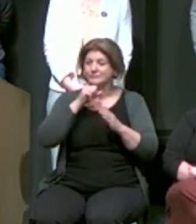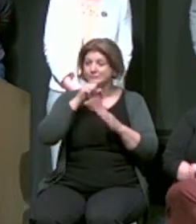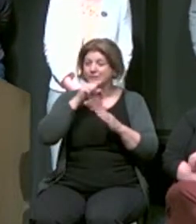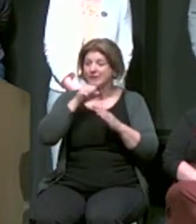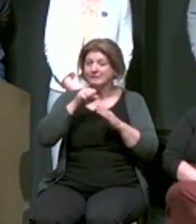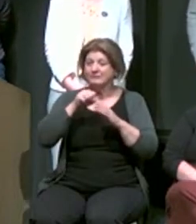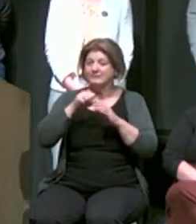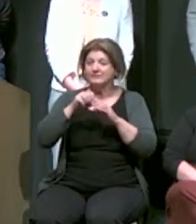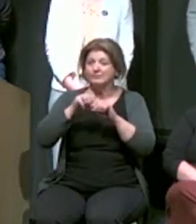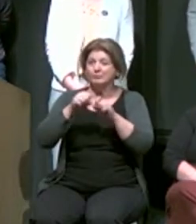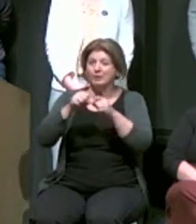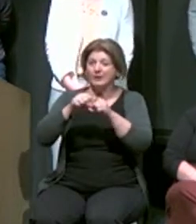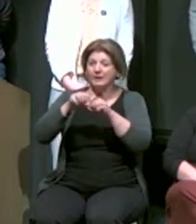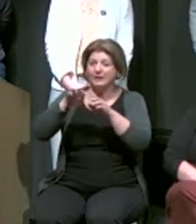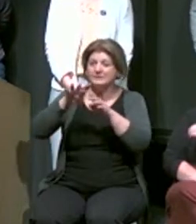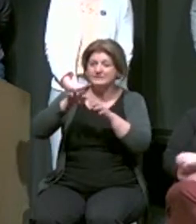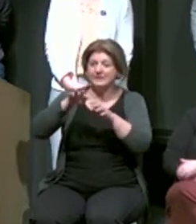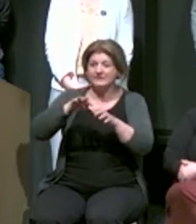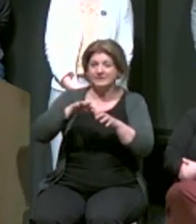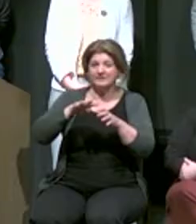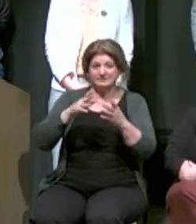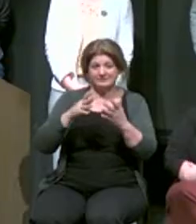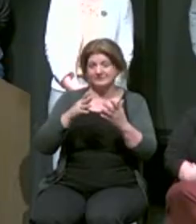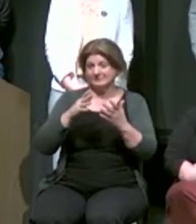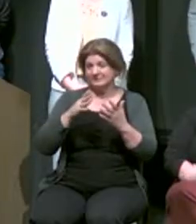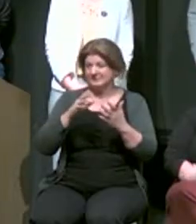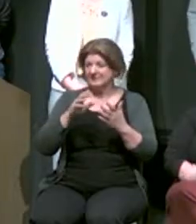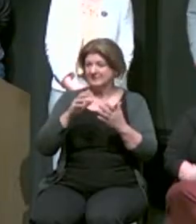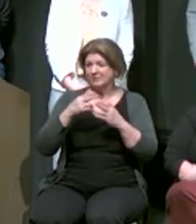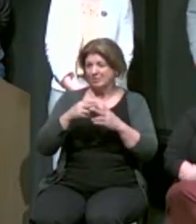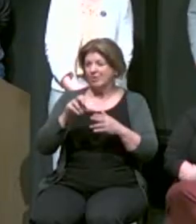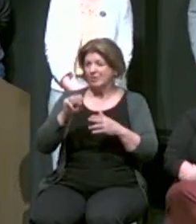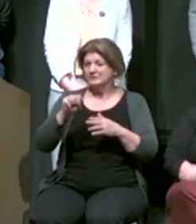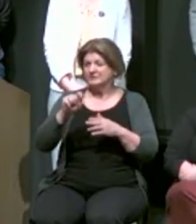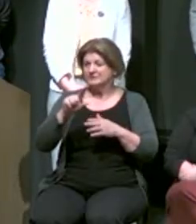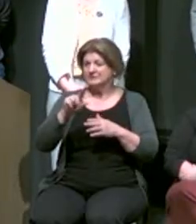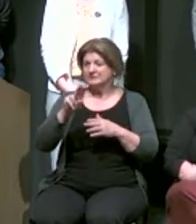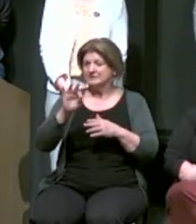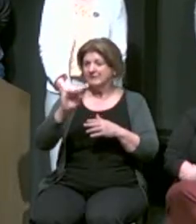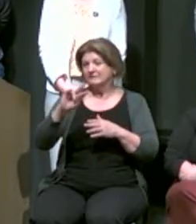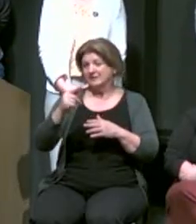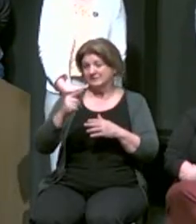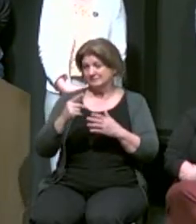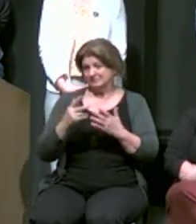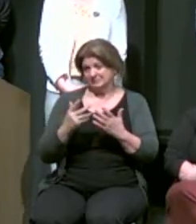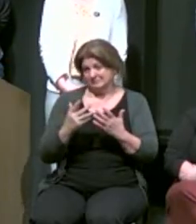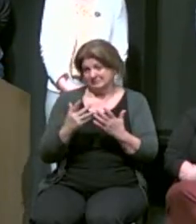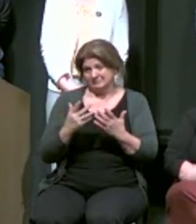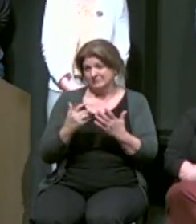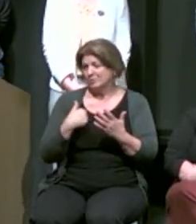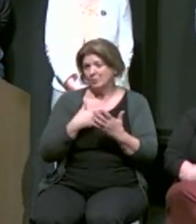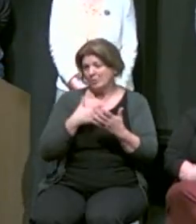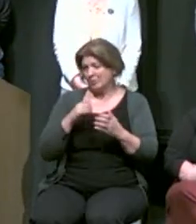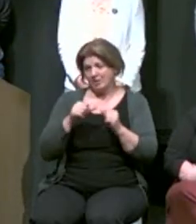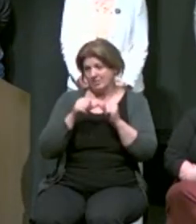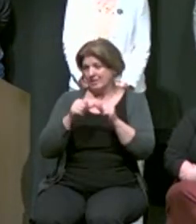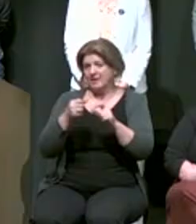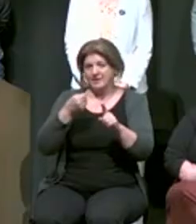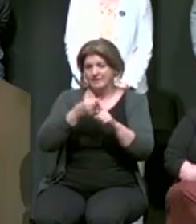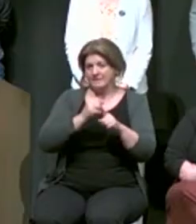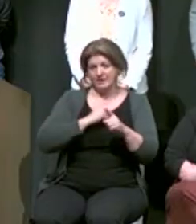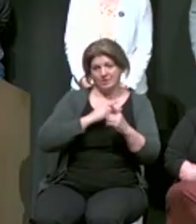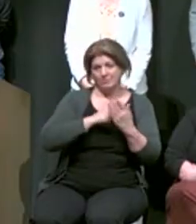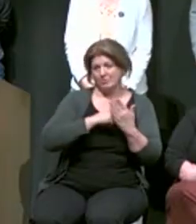and sloughing. And that leads to not having, so we don't want that to impact